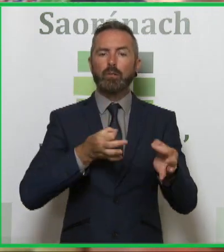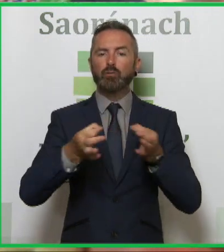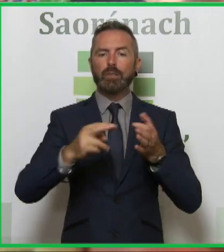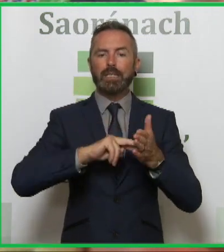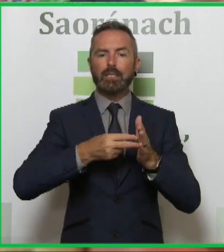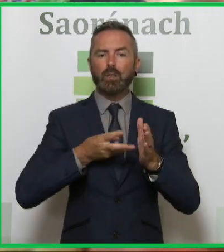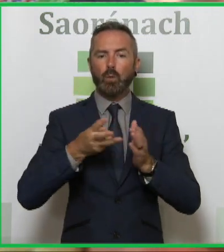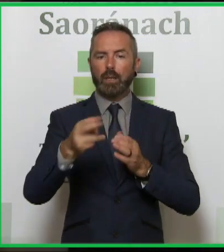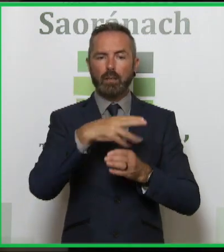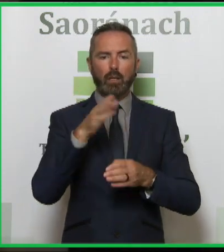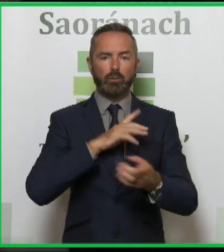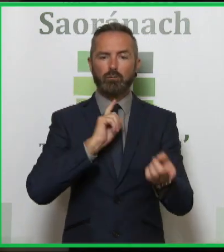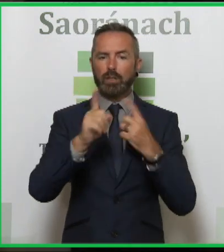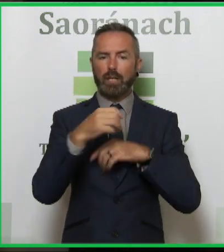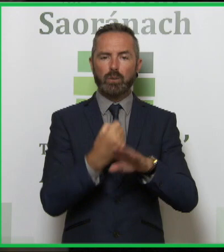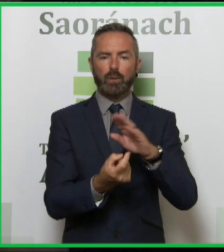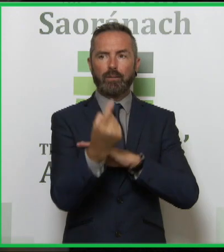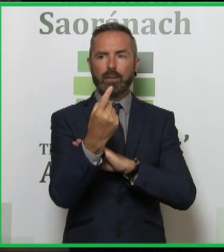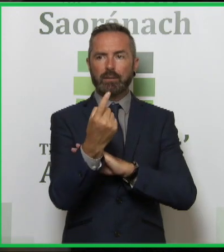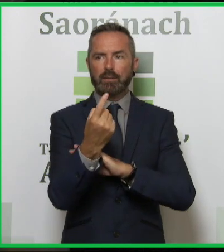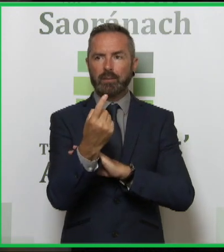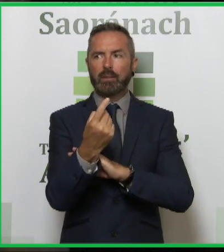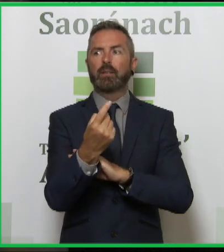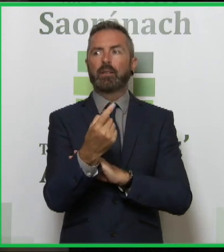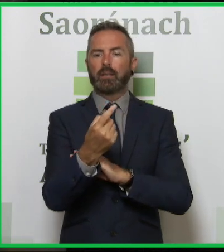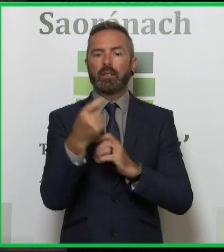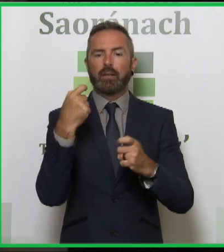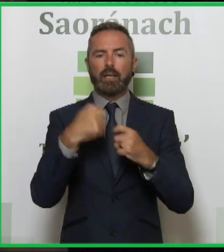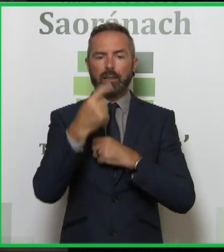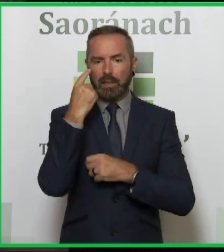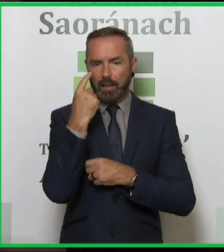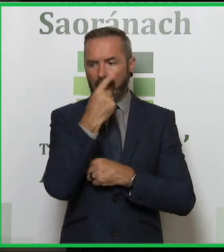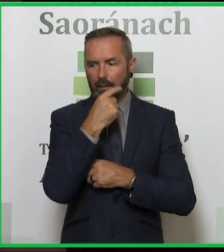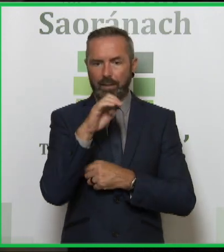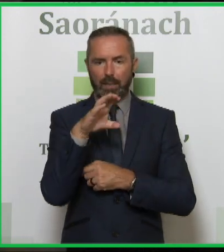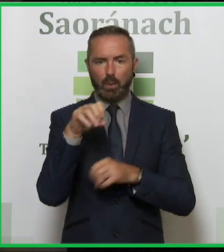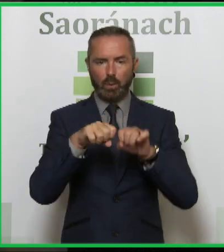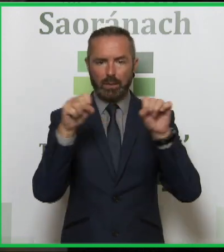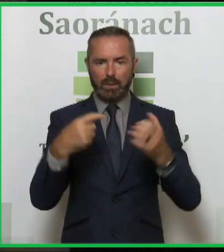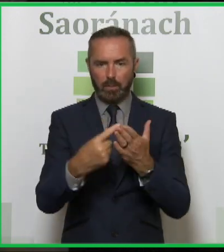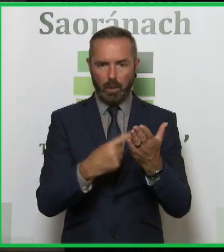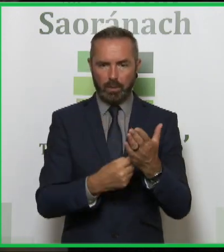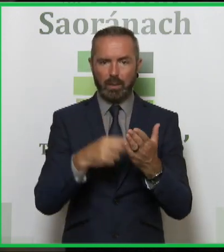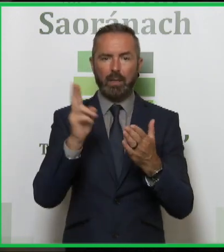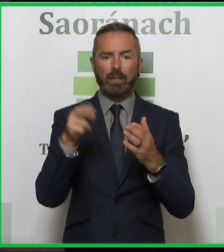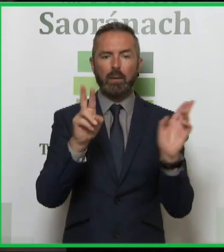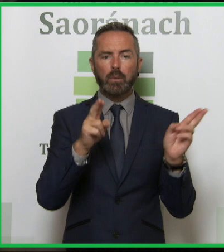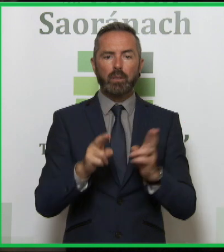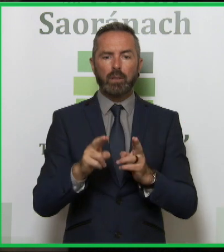just reacting to events. And then the evidence policy ecosystem can be created and